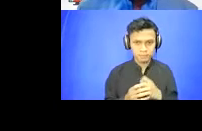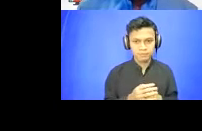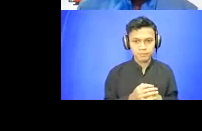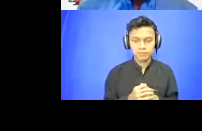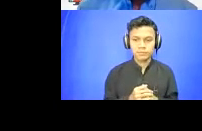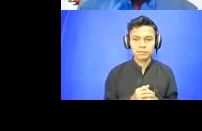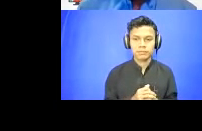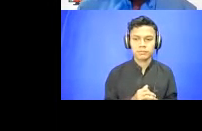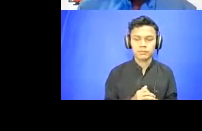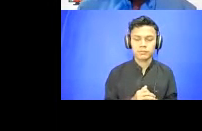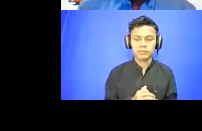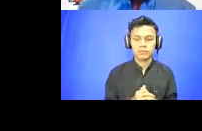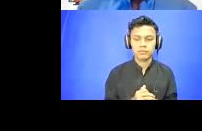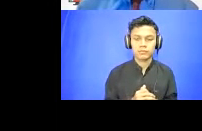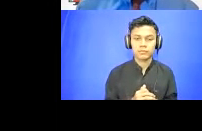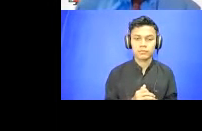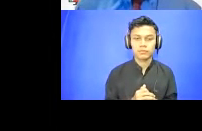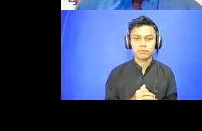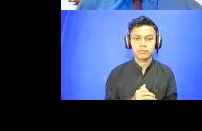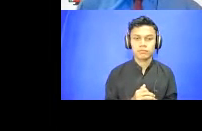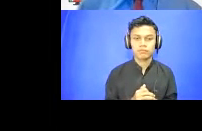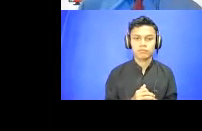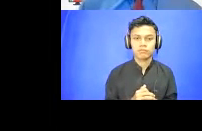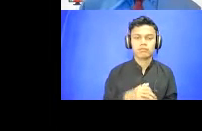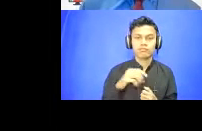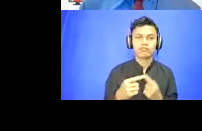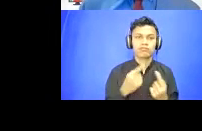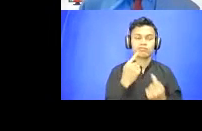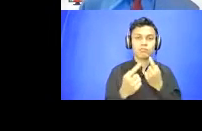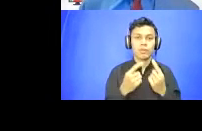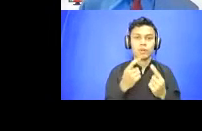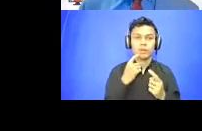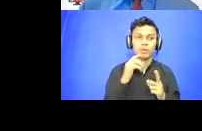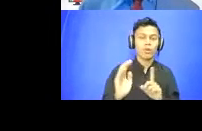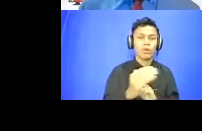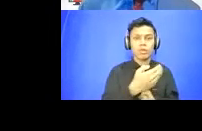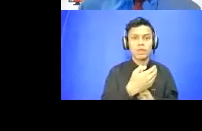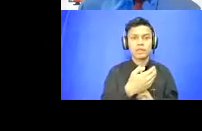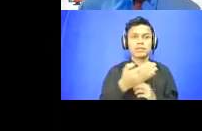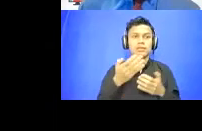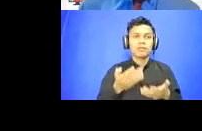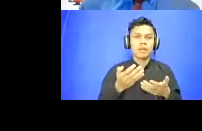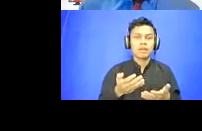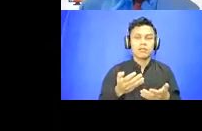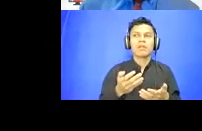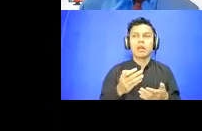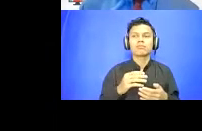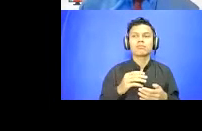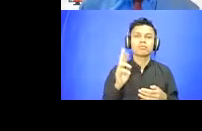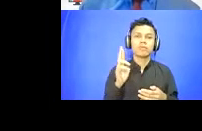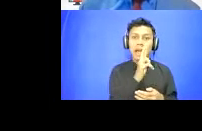privacy protection and encryption. In the United States, we have lots of laws related to privacy and